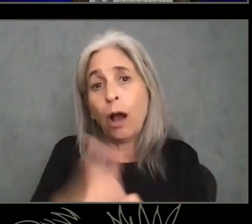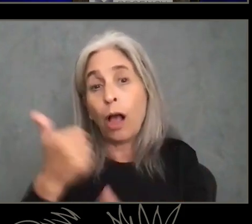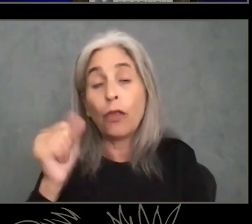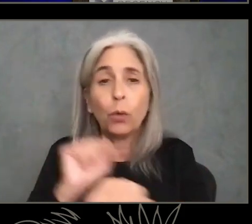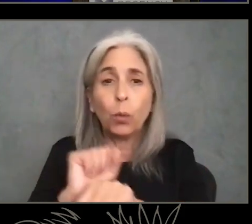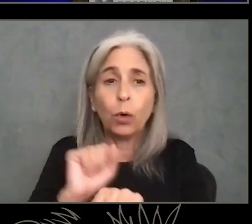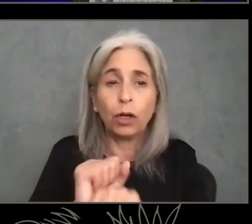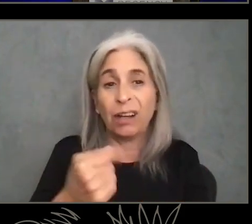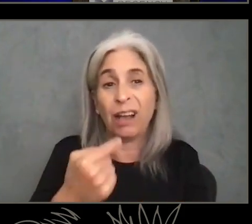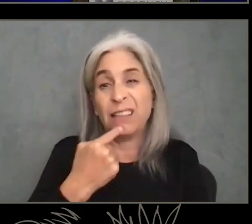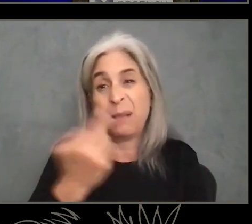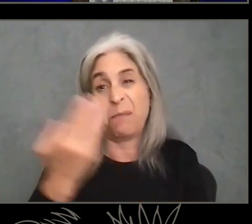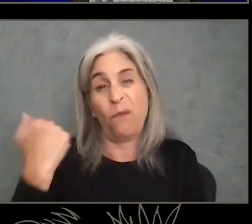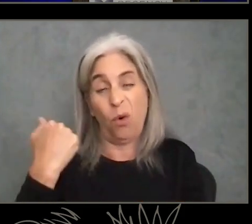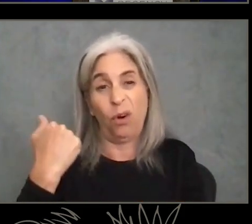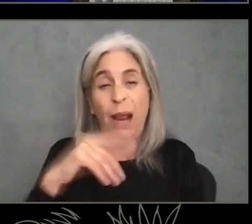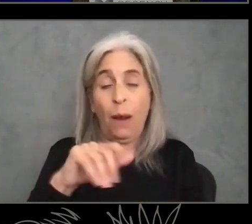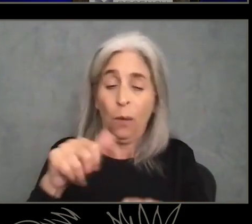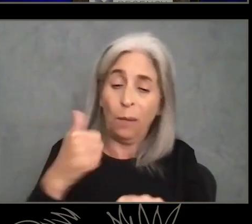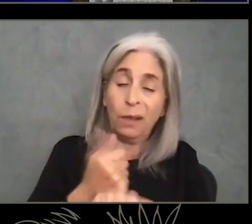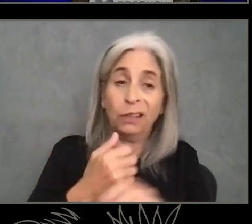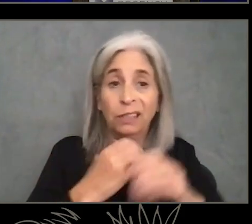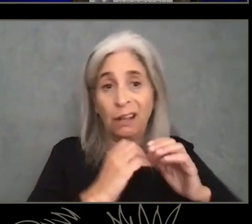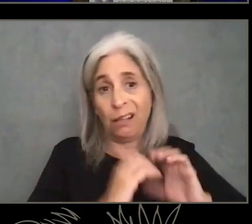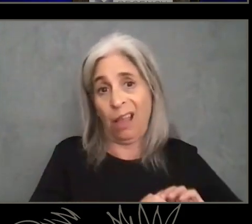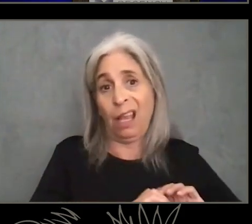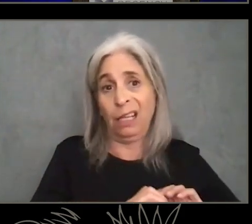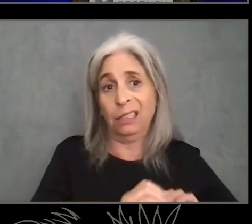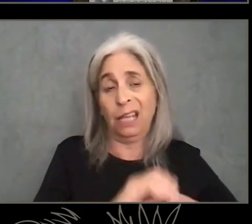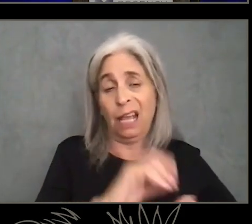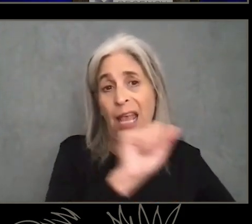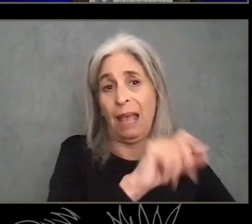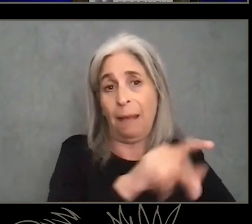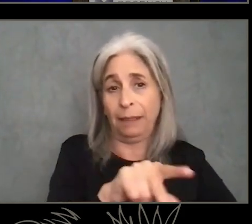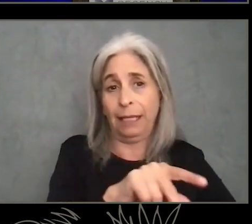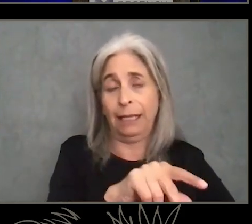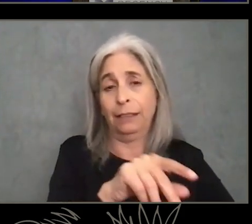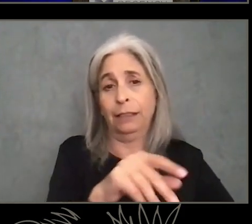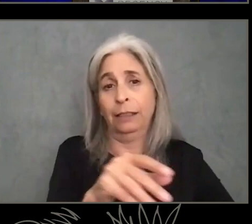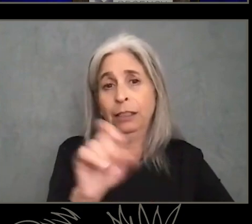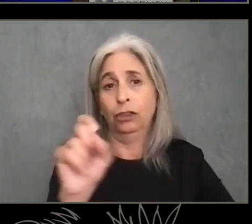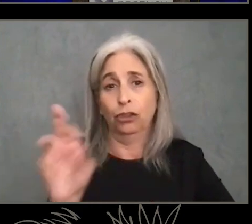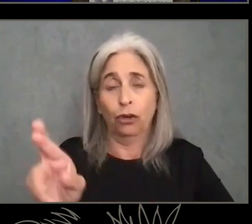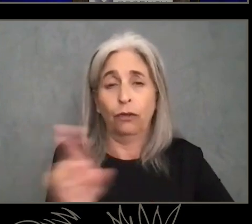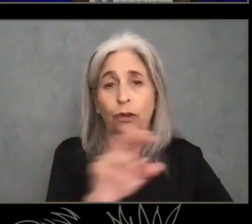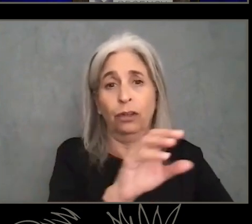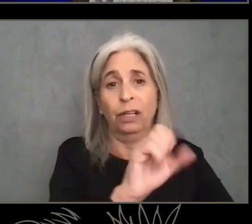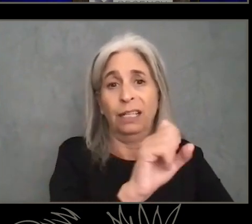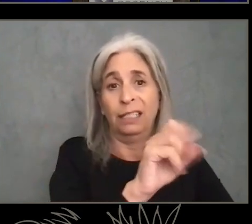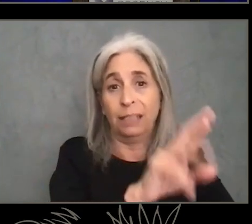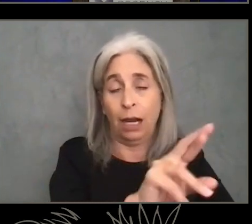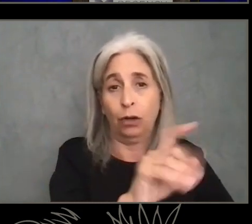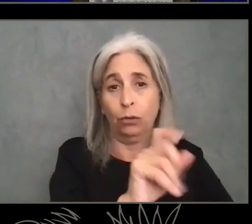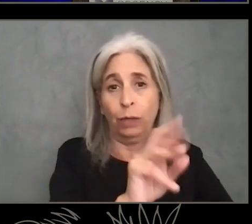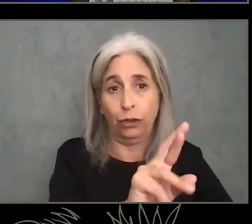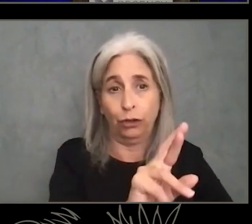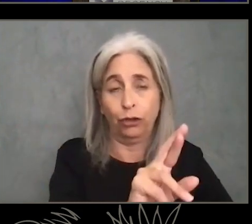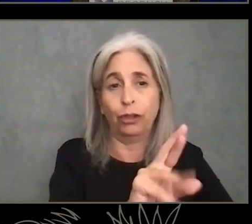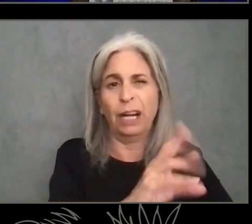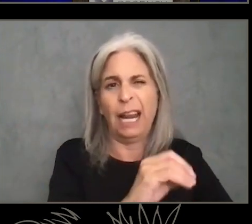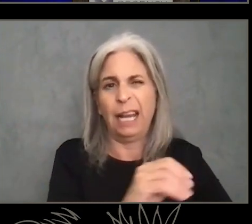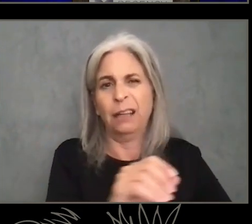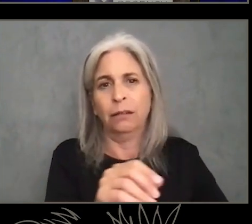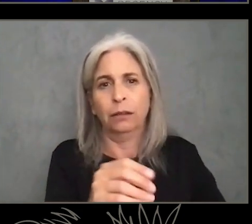I mentioned before, I would build a client application, a server app, or SSR rendering, and then a server